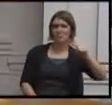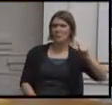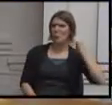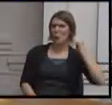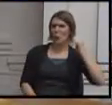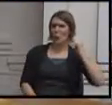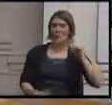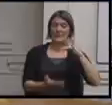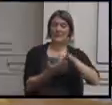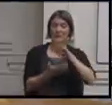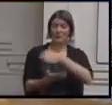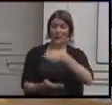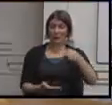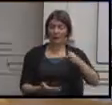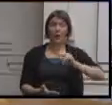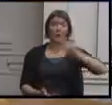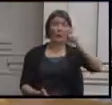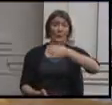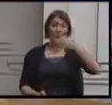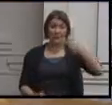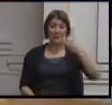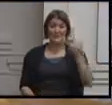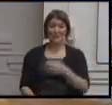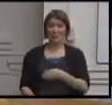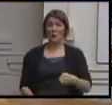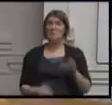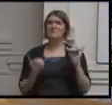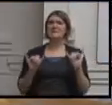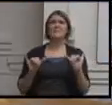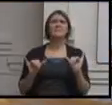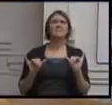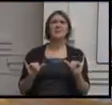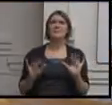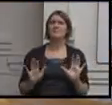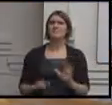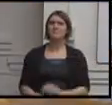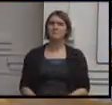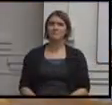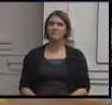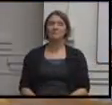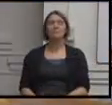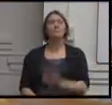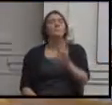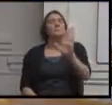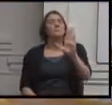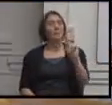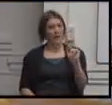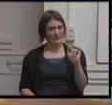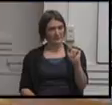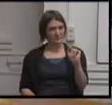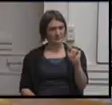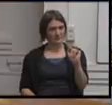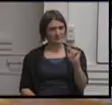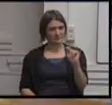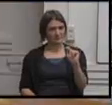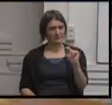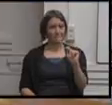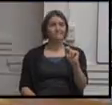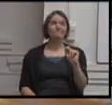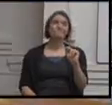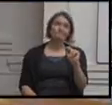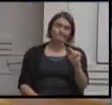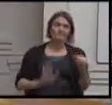in central Brattleboro and north Brattleboro and south Brattleboro. What would happen, though, is that there would be